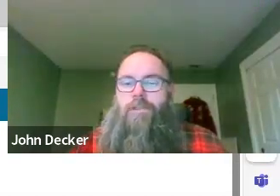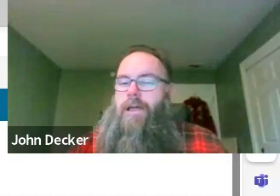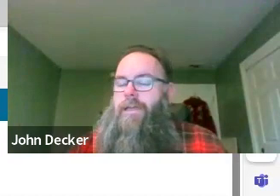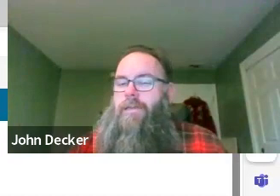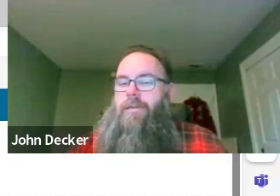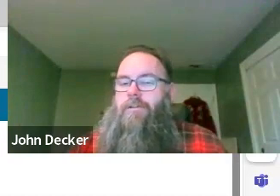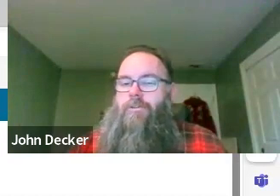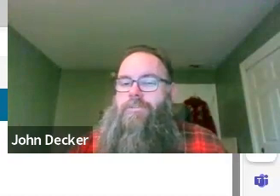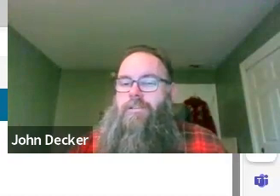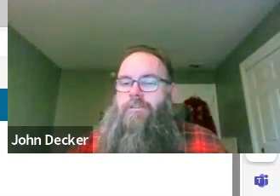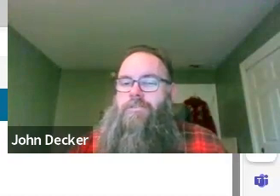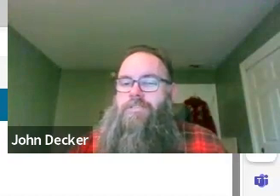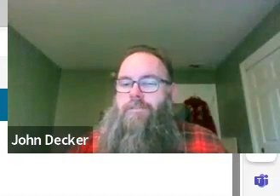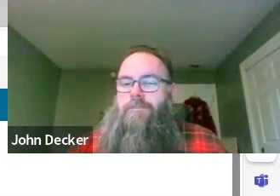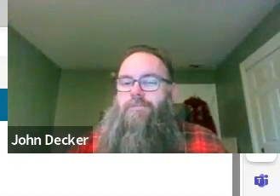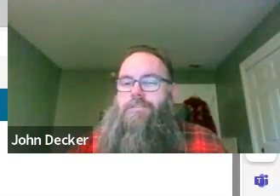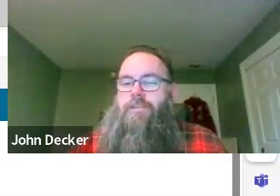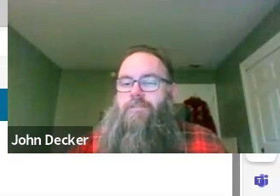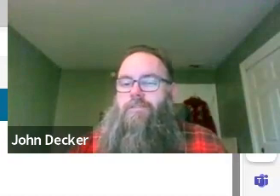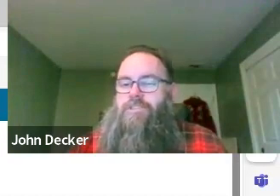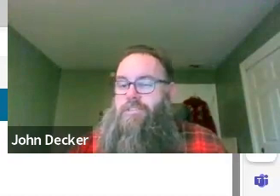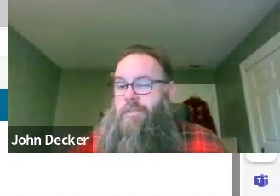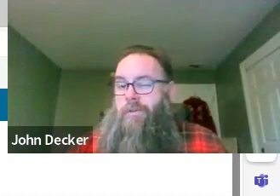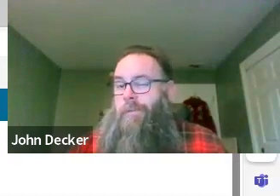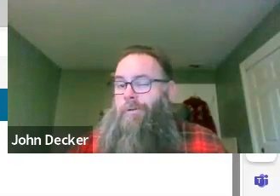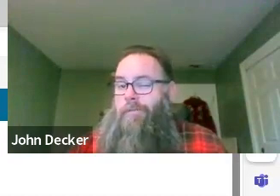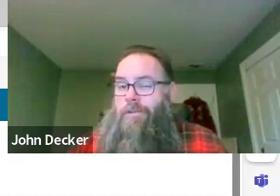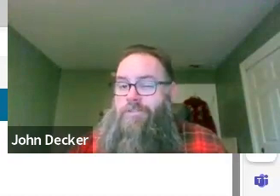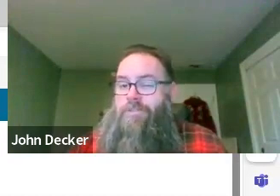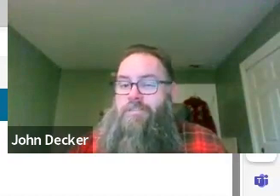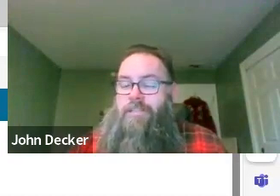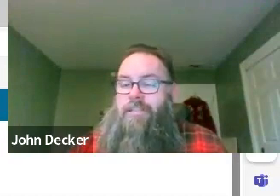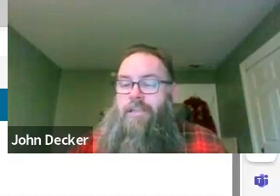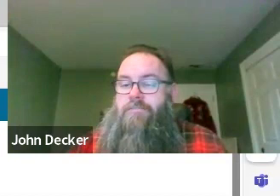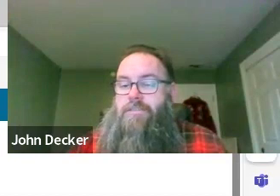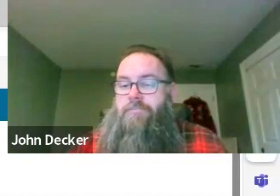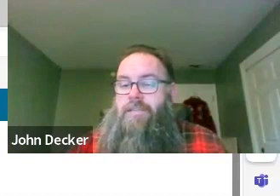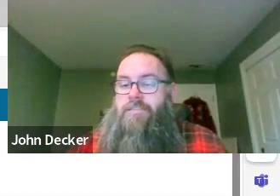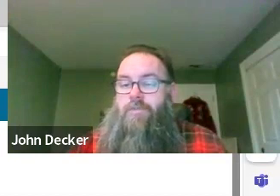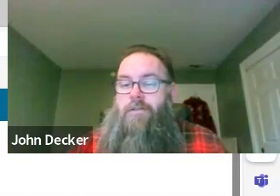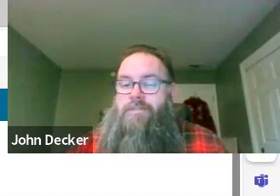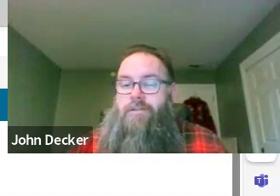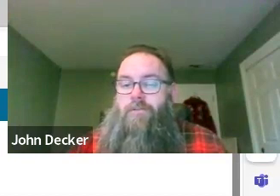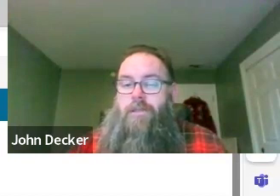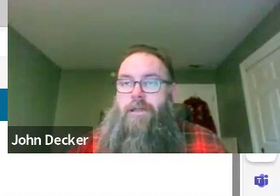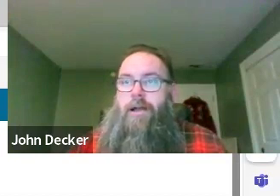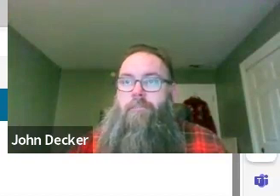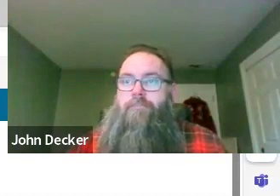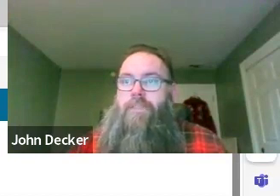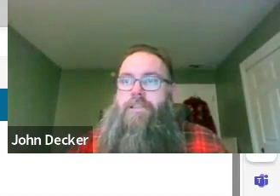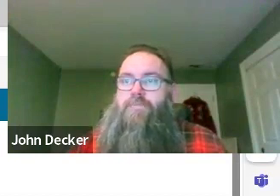I feel like Carol Watillo is typically she's either a member of it or she participates in it and gives us updates as well.